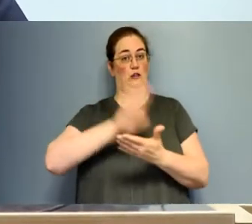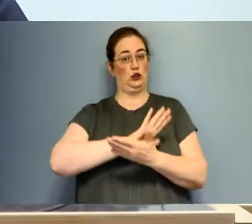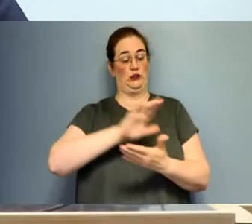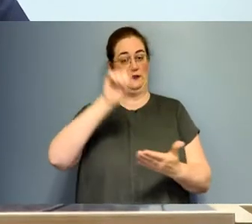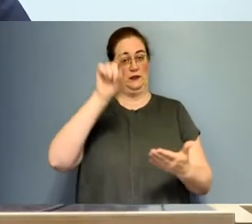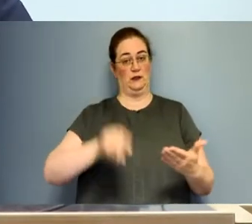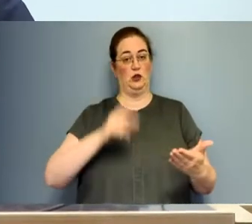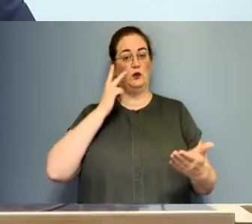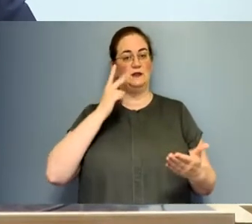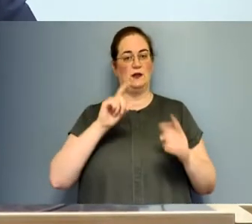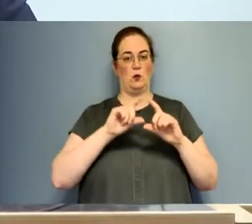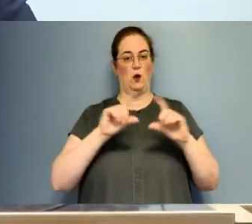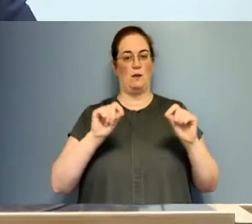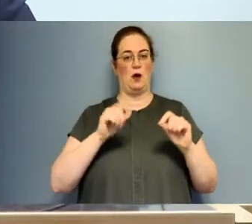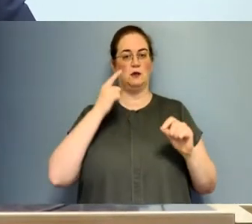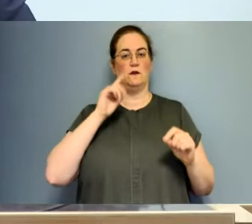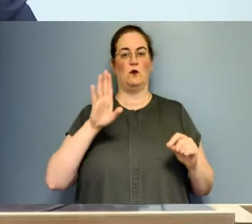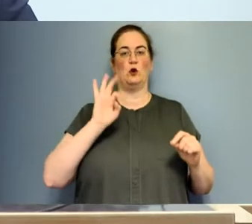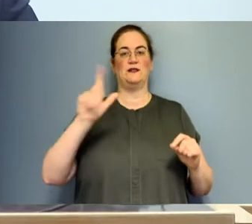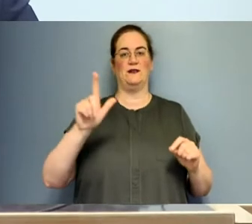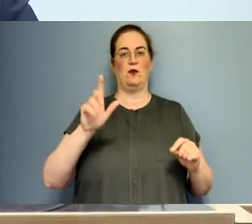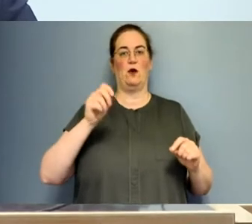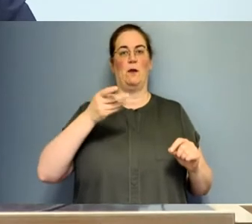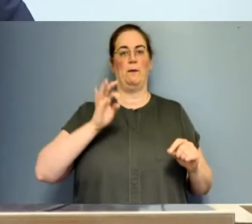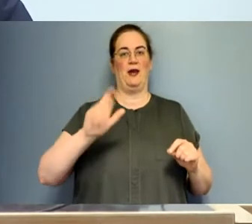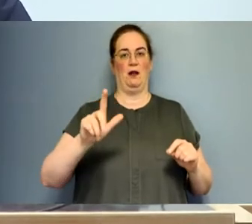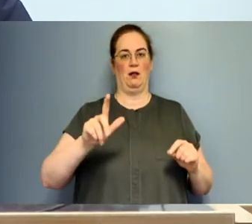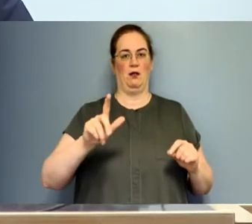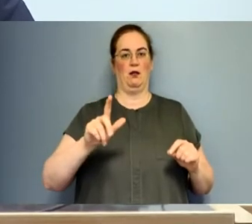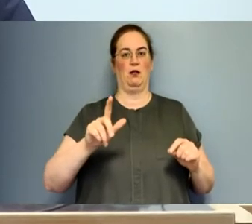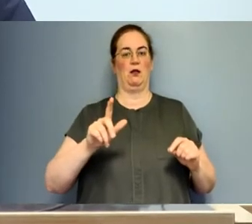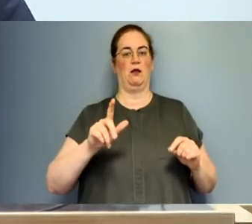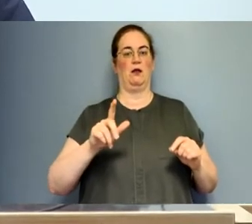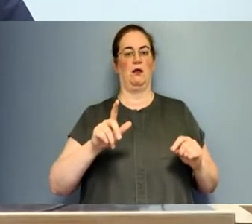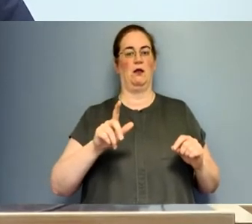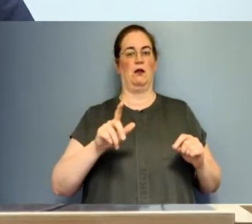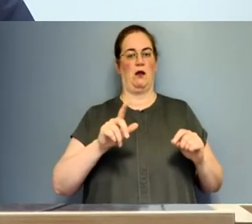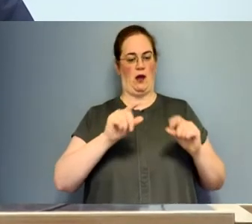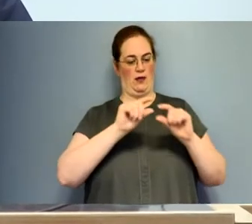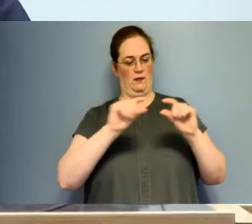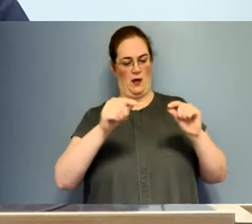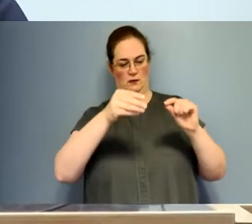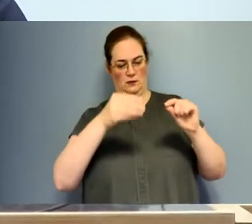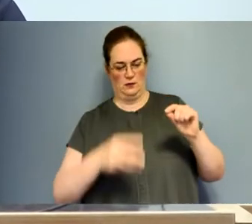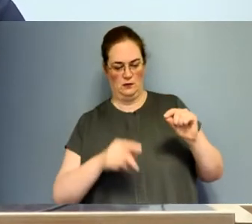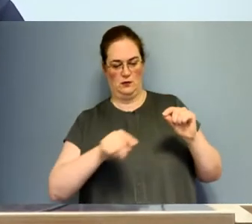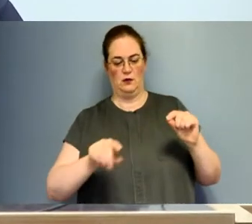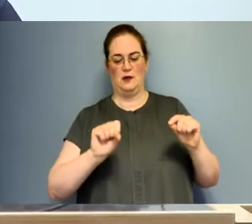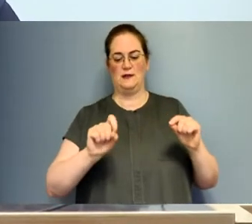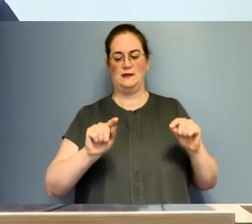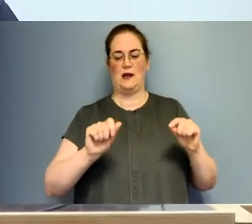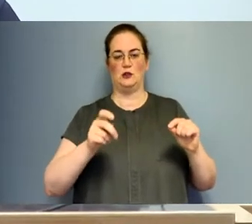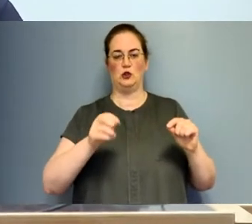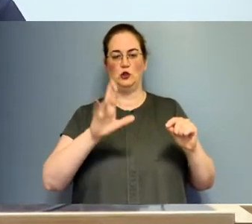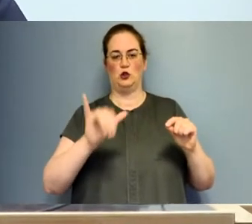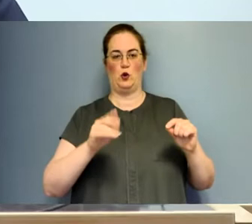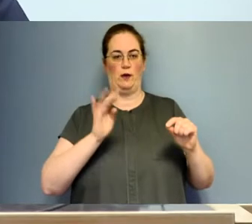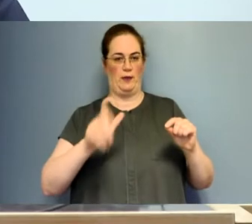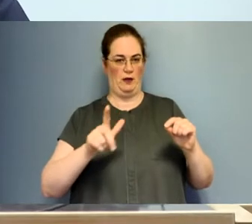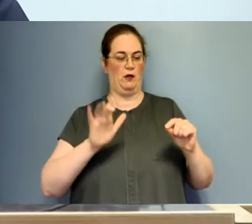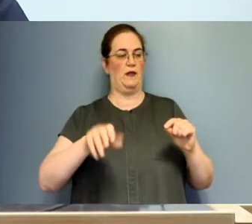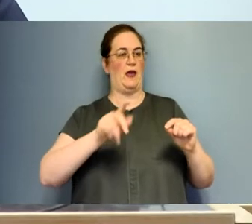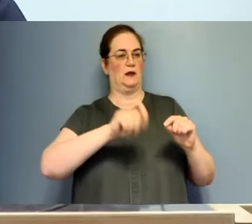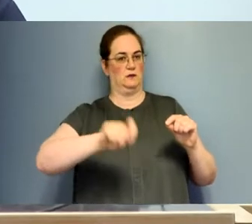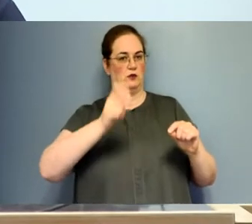see there's a box for civil appeals and there's a box under there for statutory appeal. And that's the box that you would